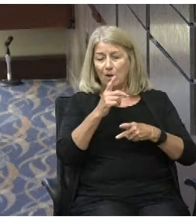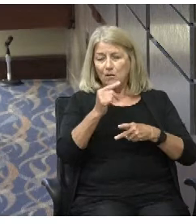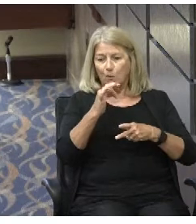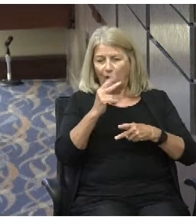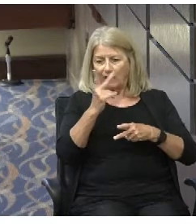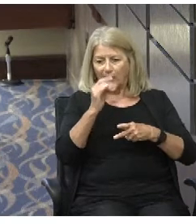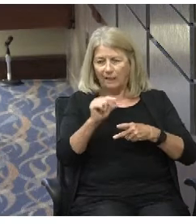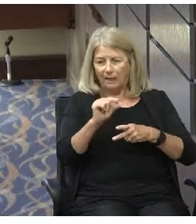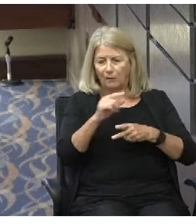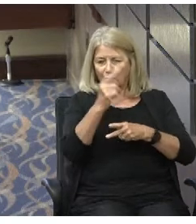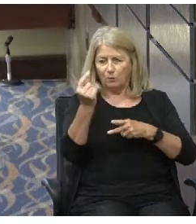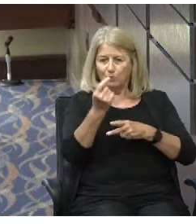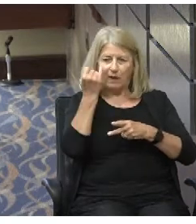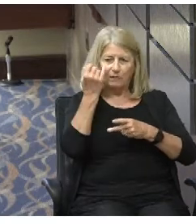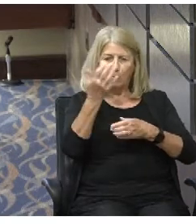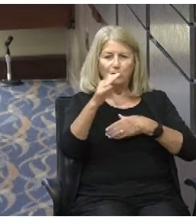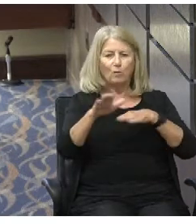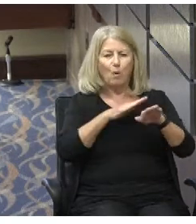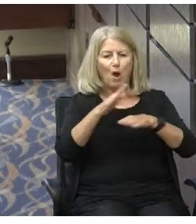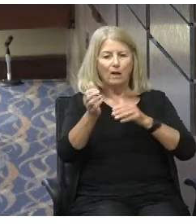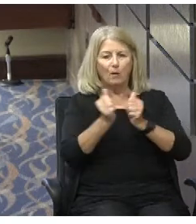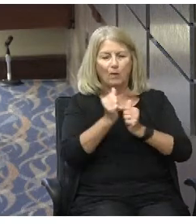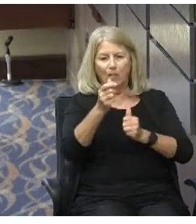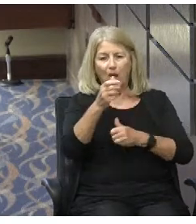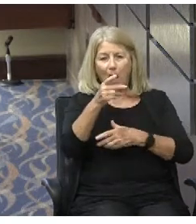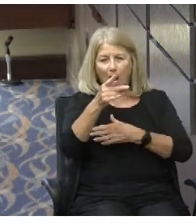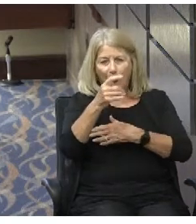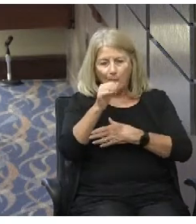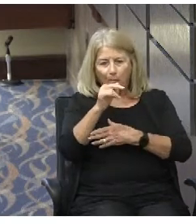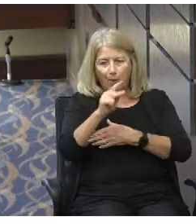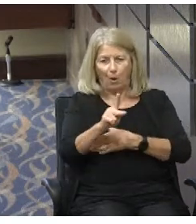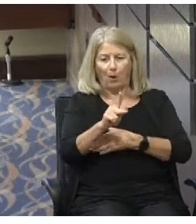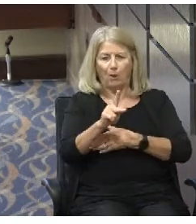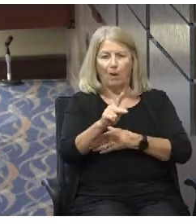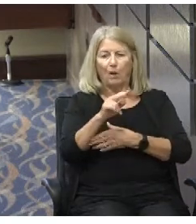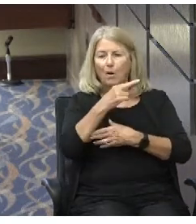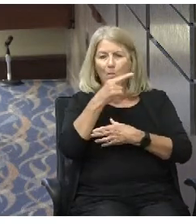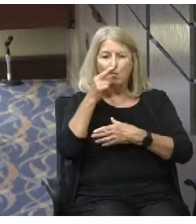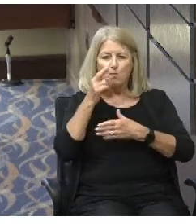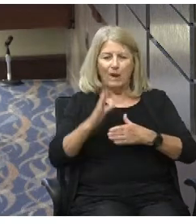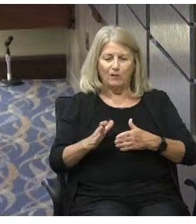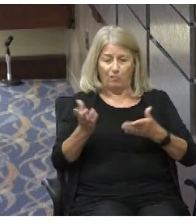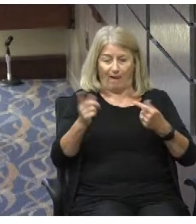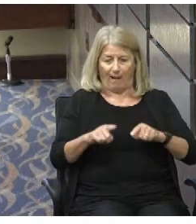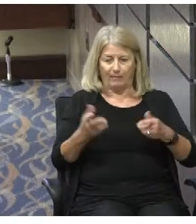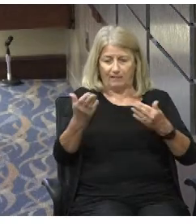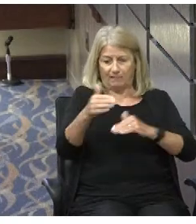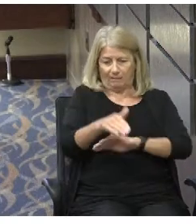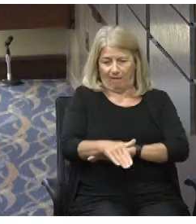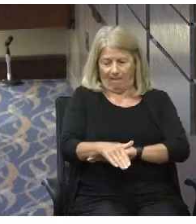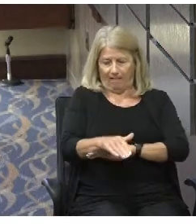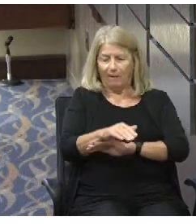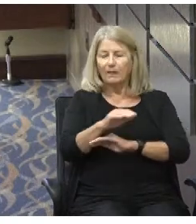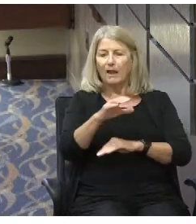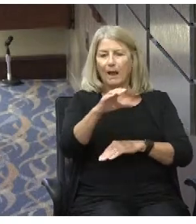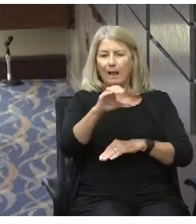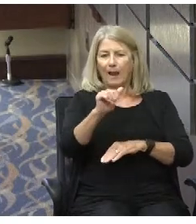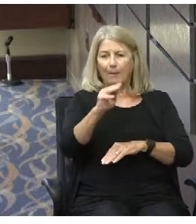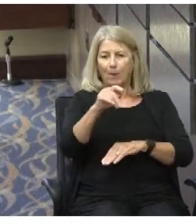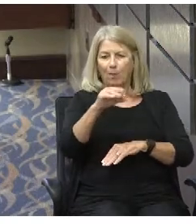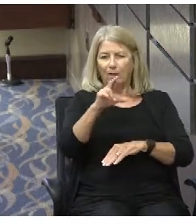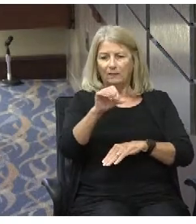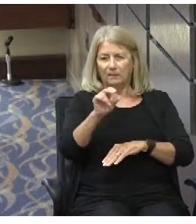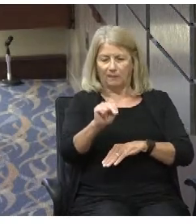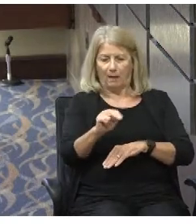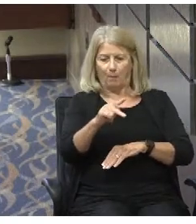for a walk with a park ranger in Cameron Park. That's happening tonight. And so just an opportunity, again, to connect with our residents to tell them all of the information that we've got